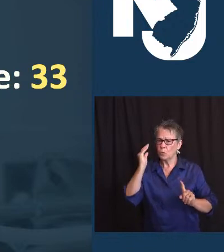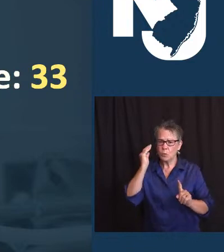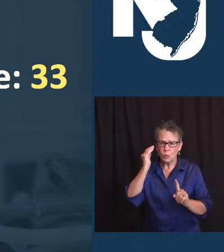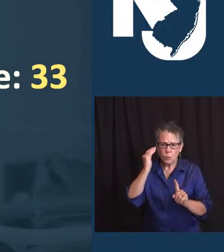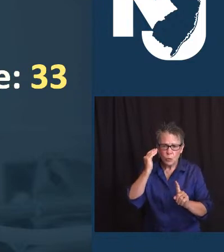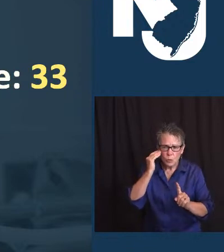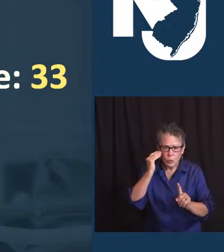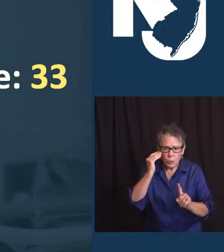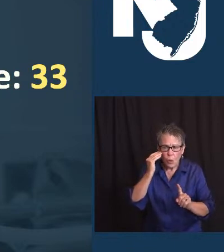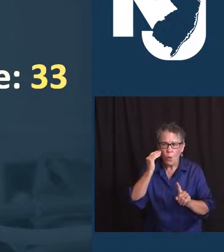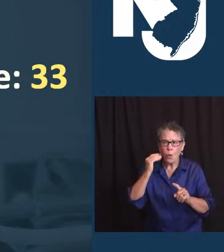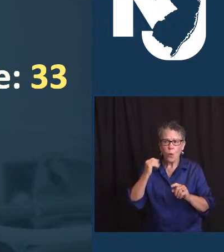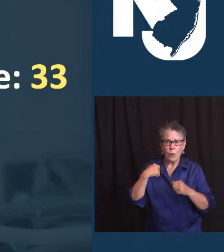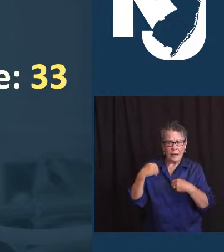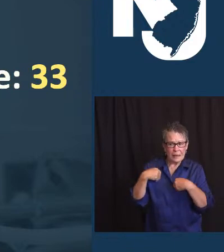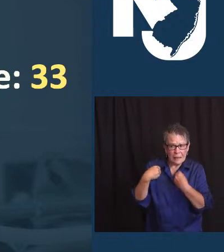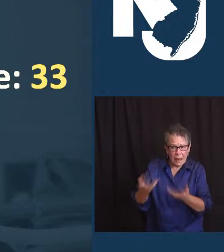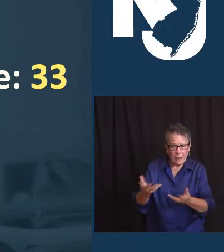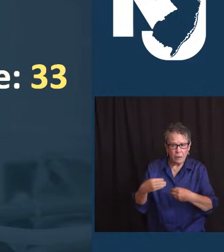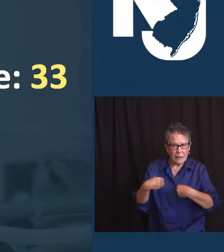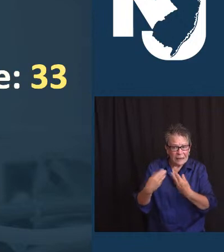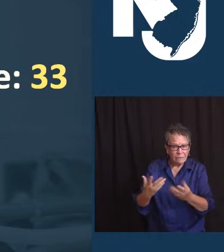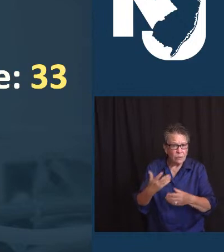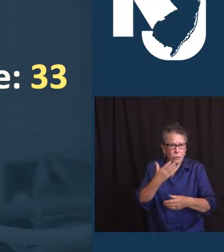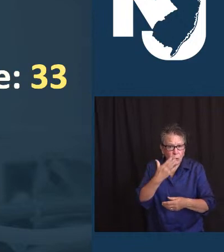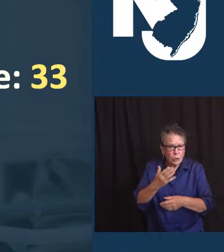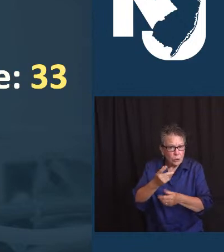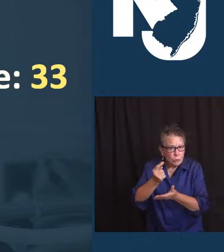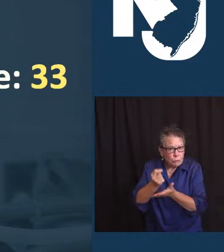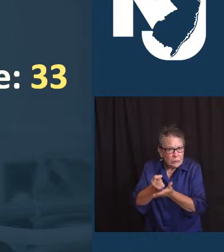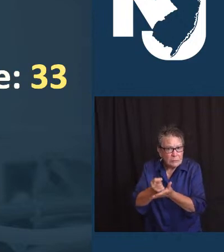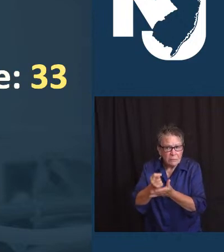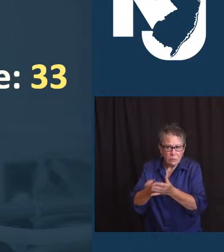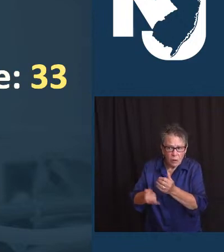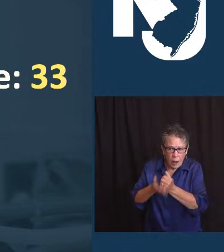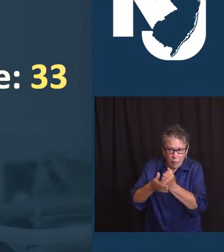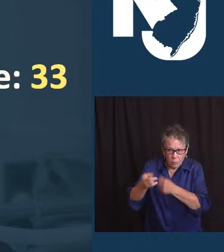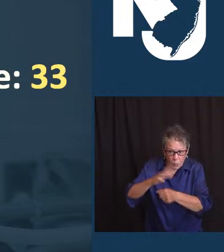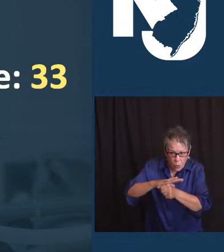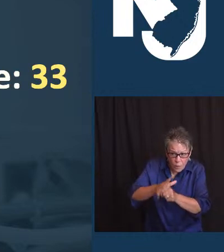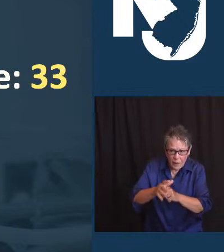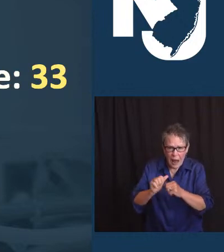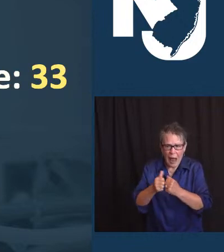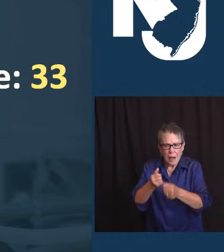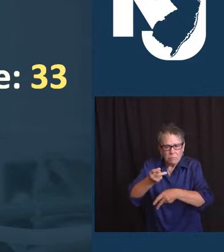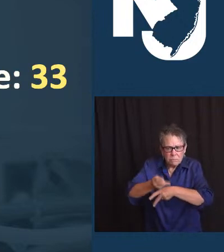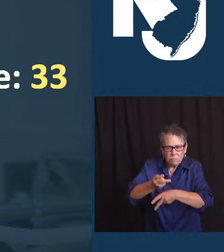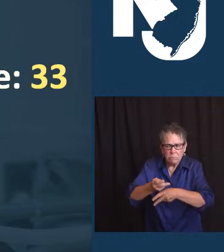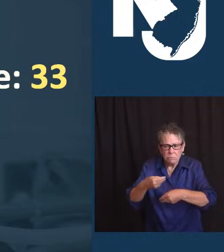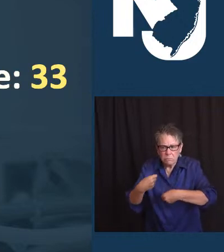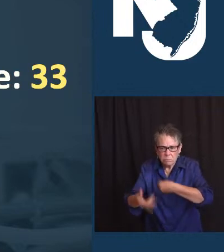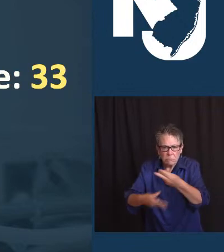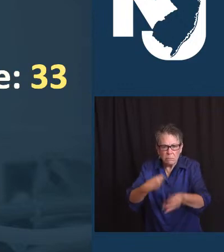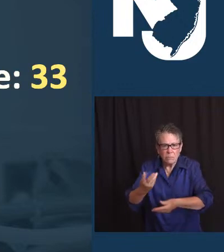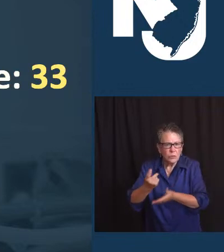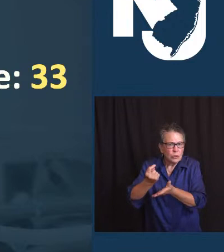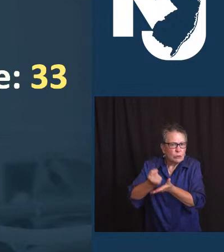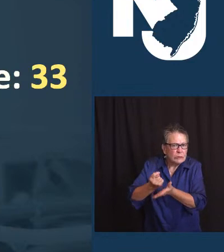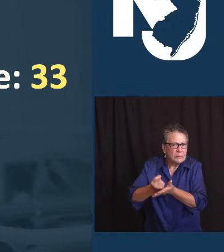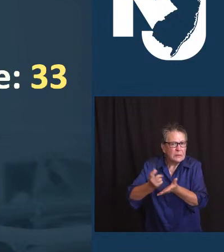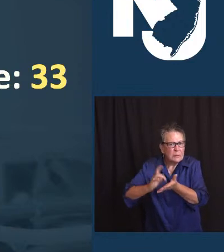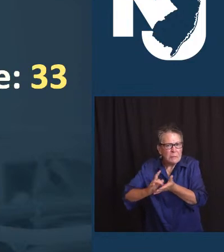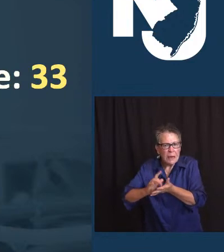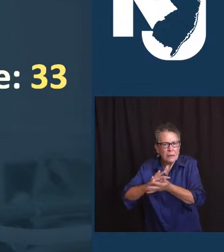COVID-related illness that requires hospitalization. So we have the most amount of people in our hospitals with COVID since